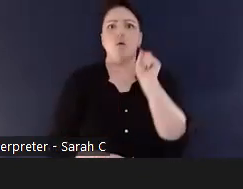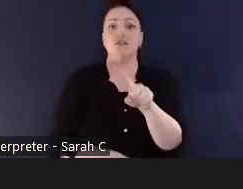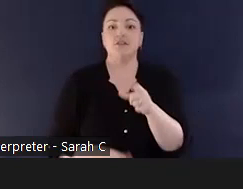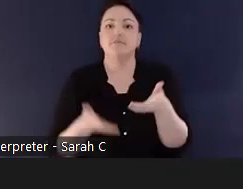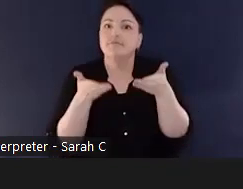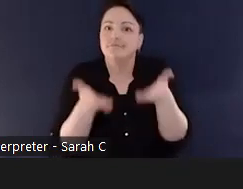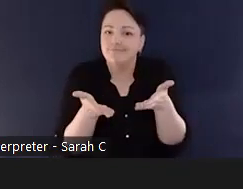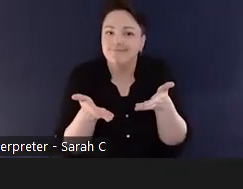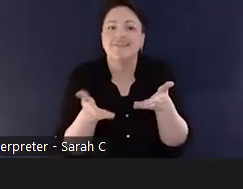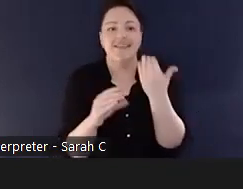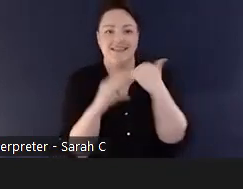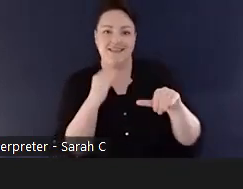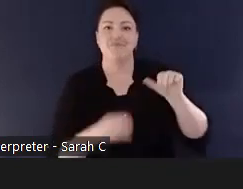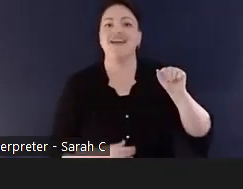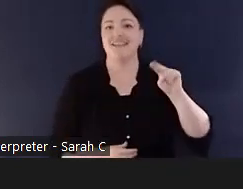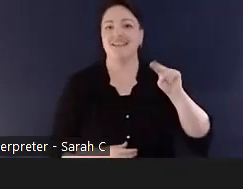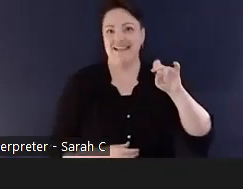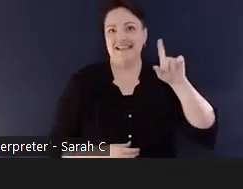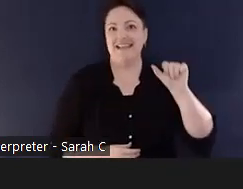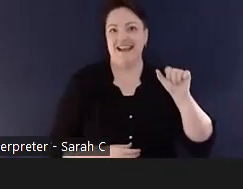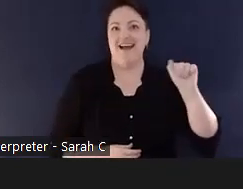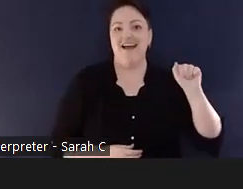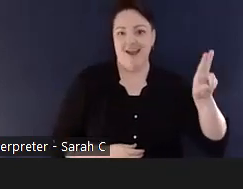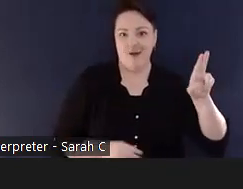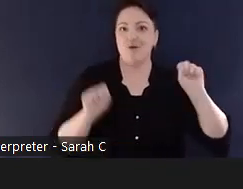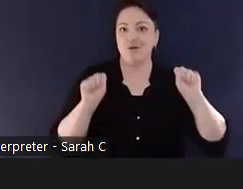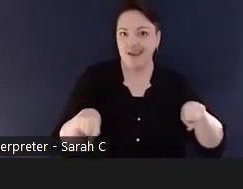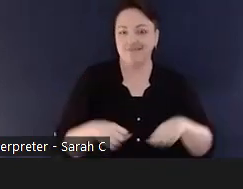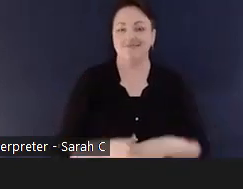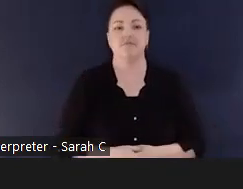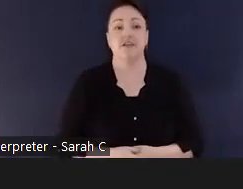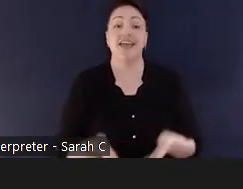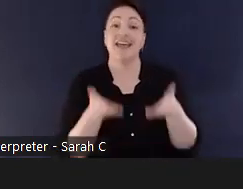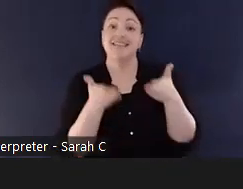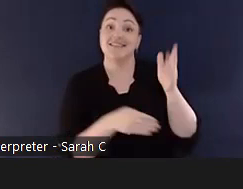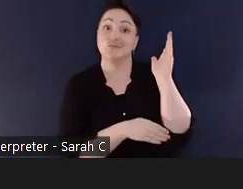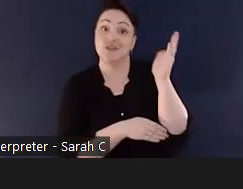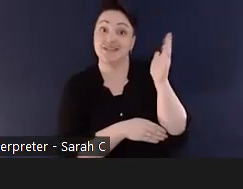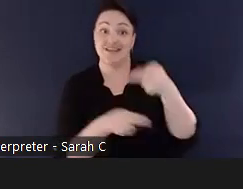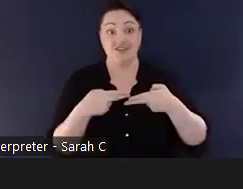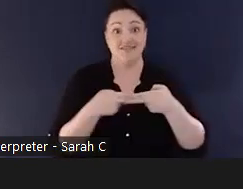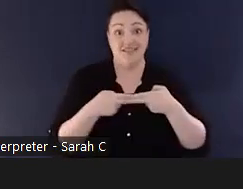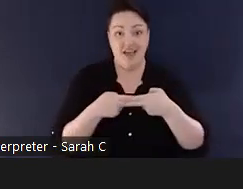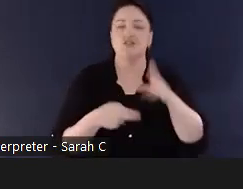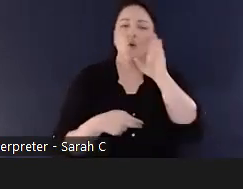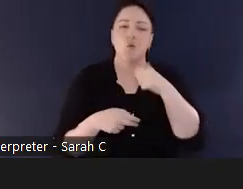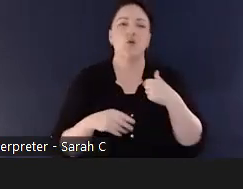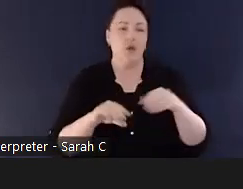slide and will be sent out along with this presentation to everyone who registered to participate in today's meeting.